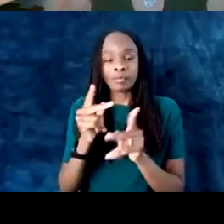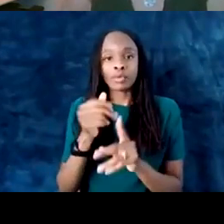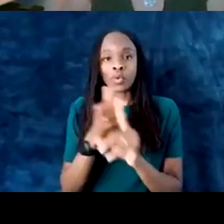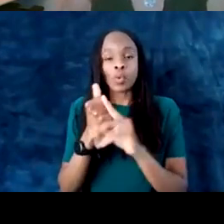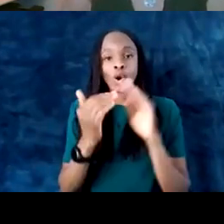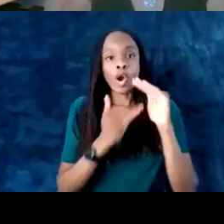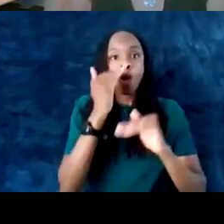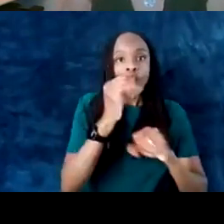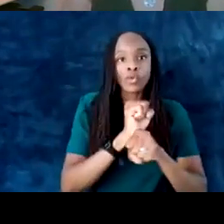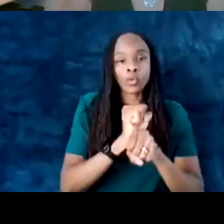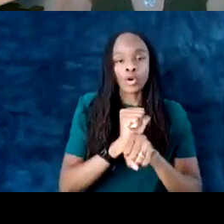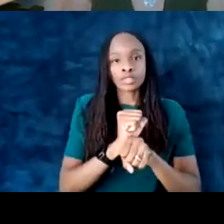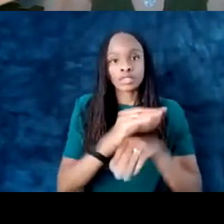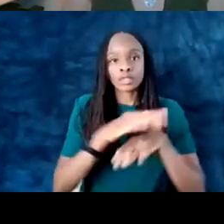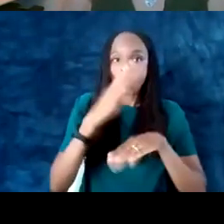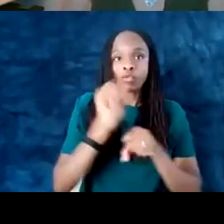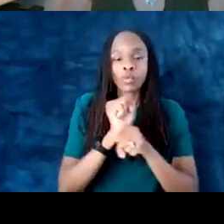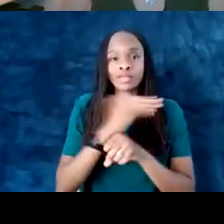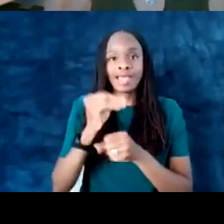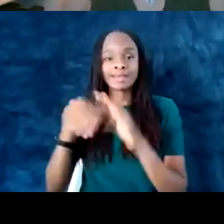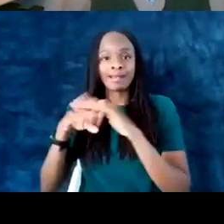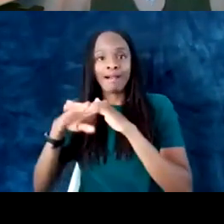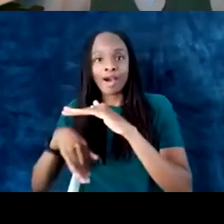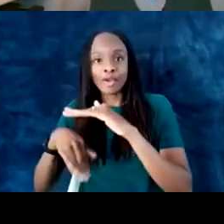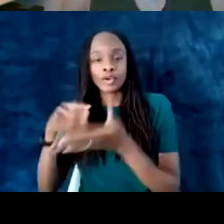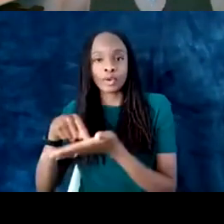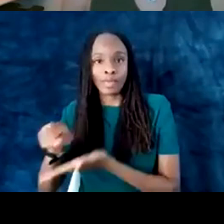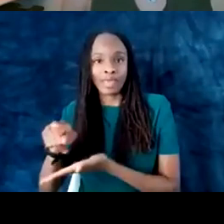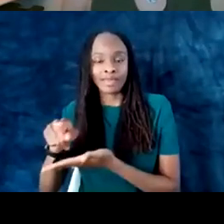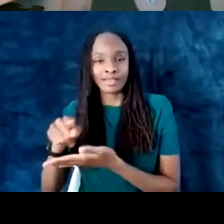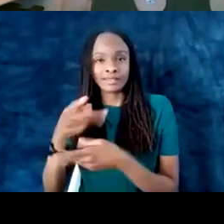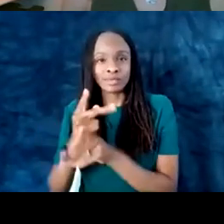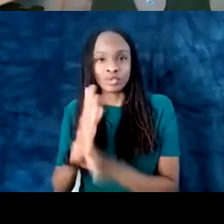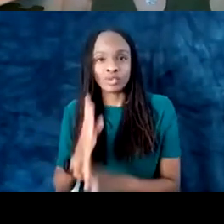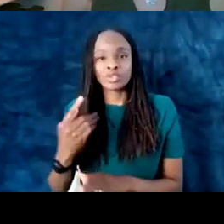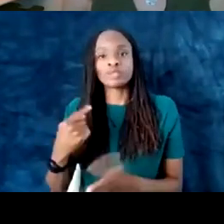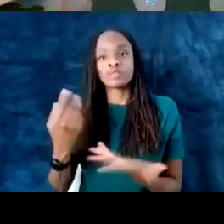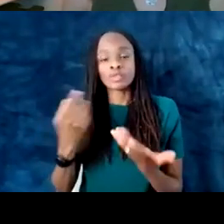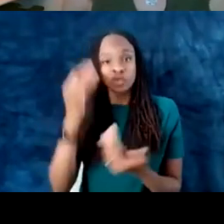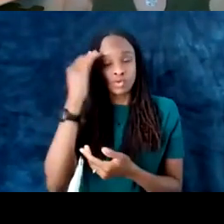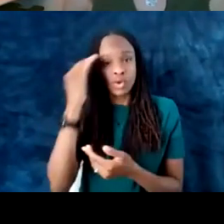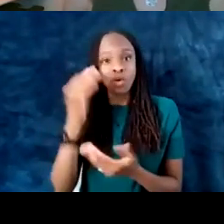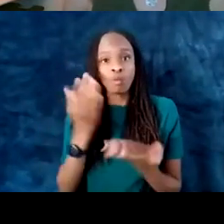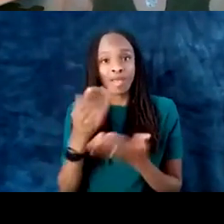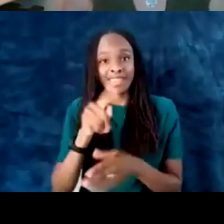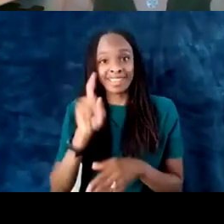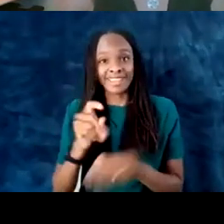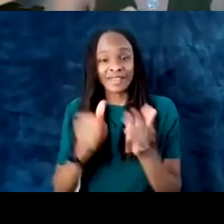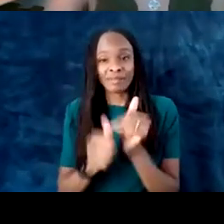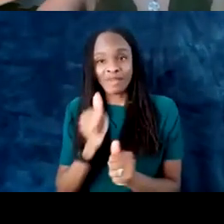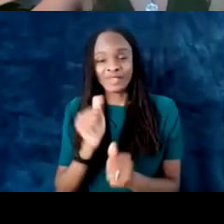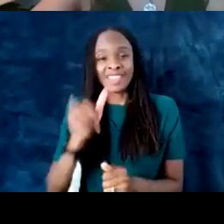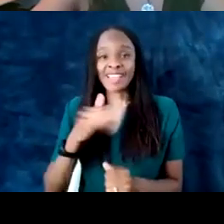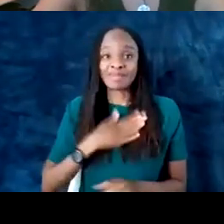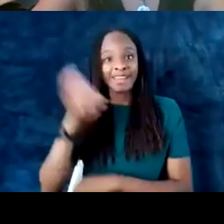overworked and underpaid filmmakers and producers. They know what they need most, and we stand in service to them. So there's my big spiel.